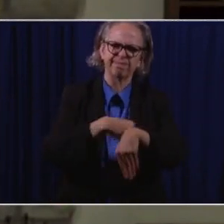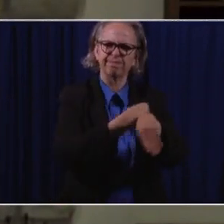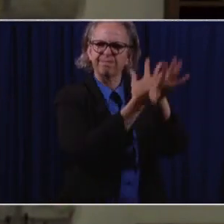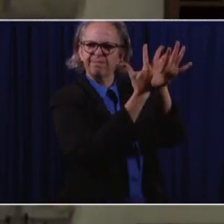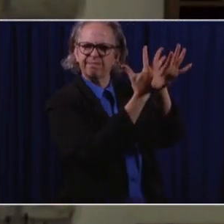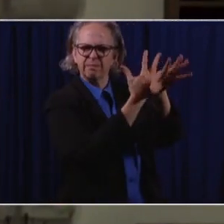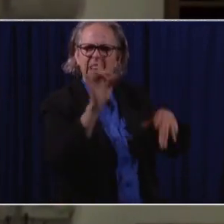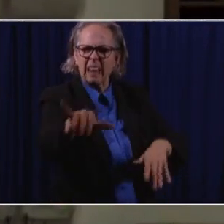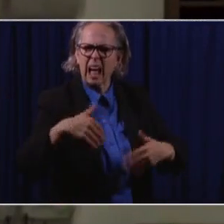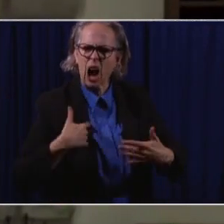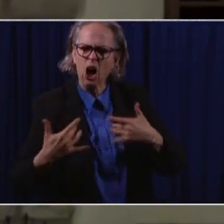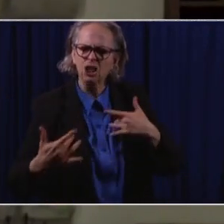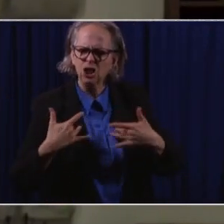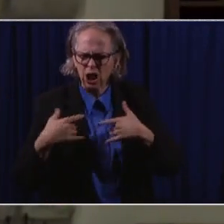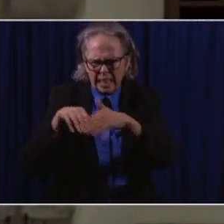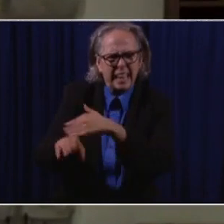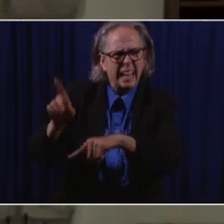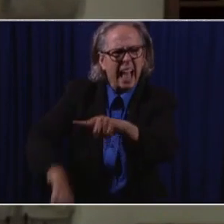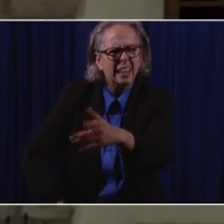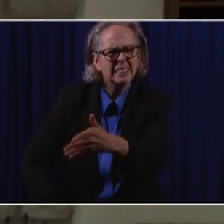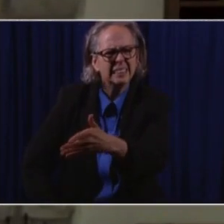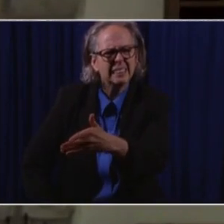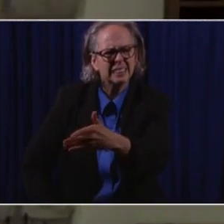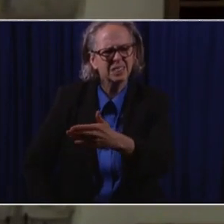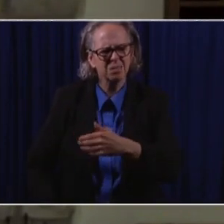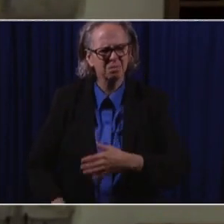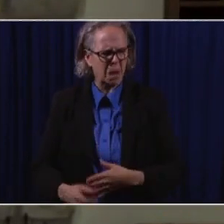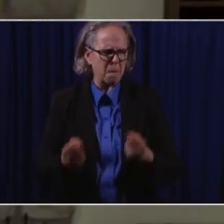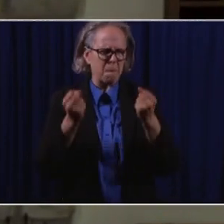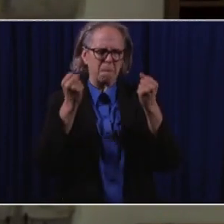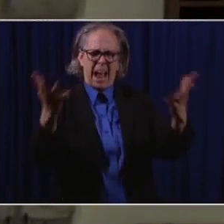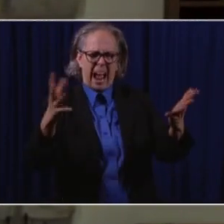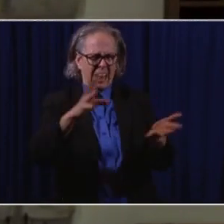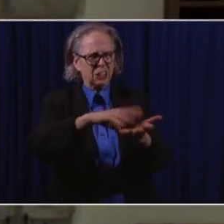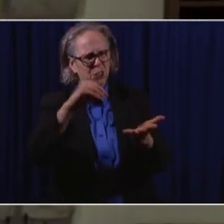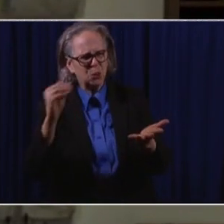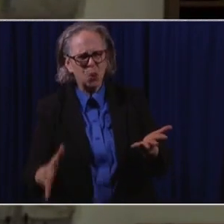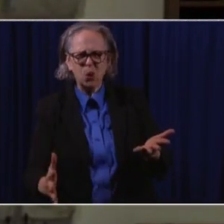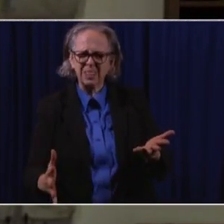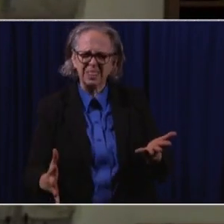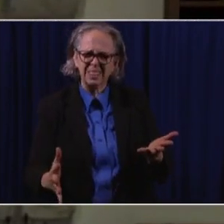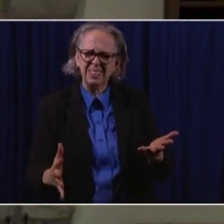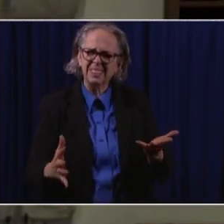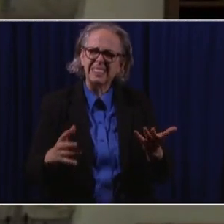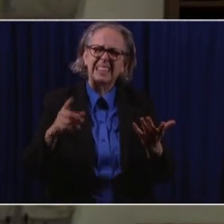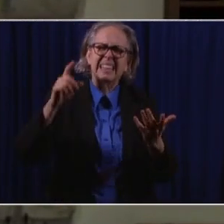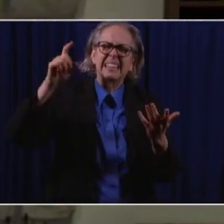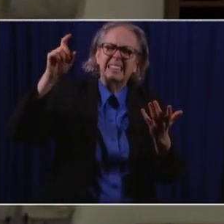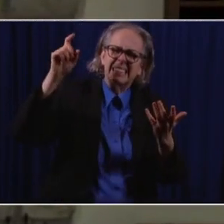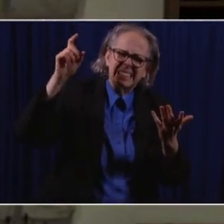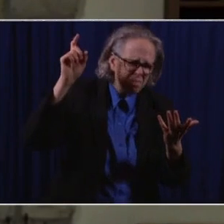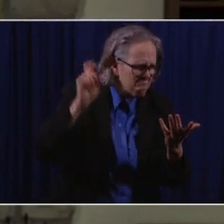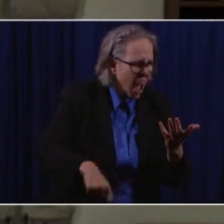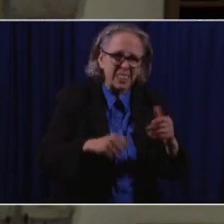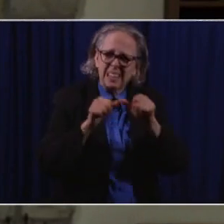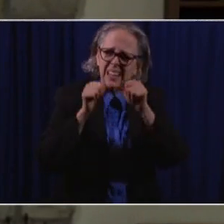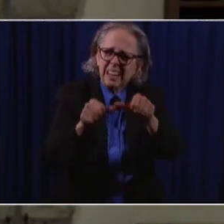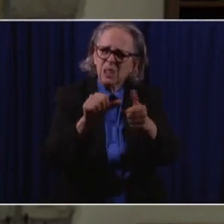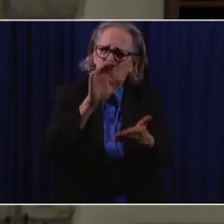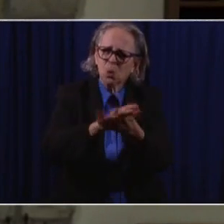our kids are going to school remotely. While many kids can do well under these circumstances, many